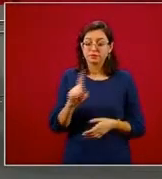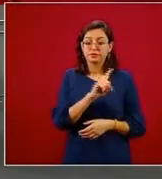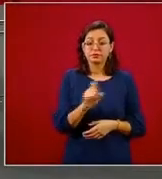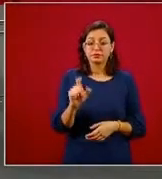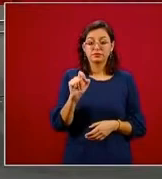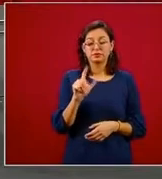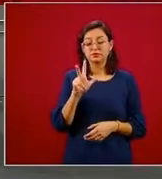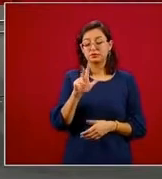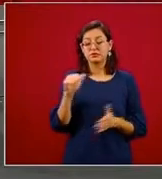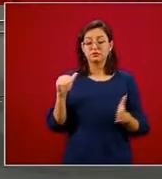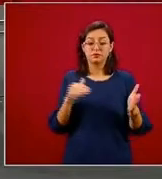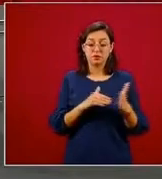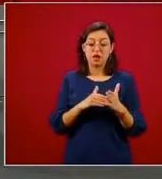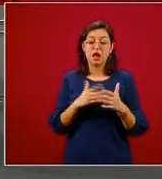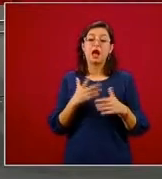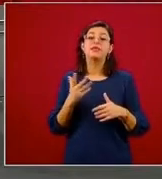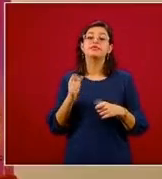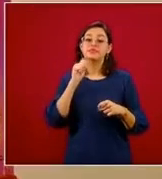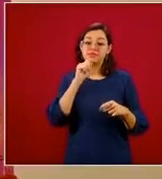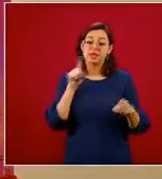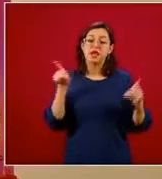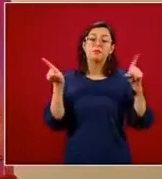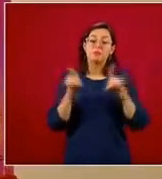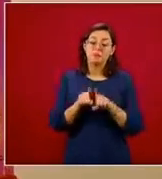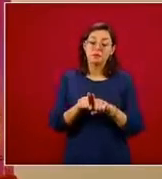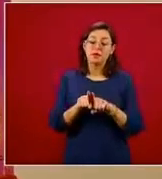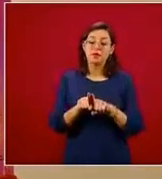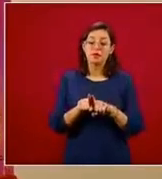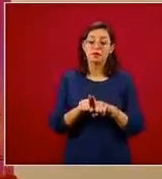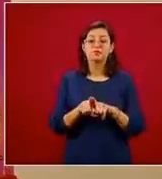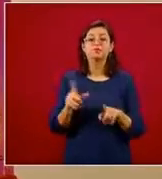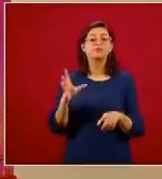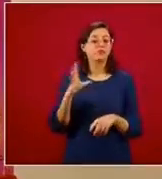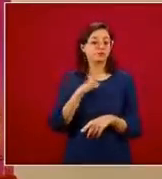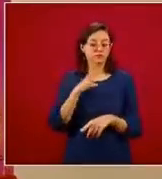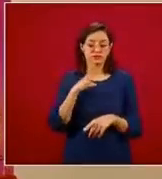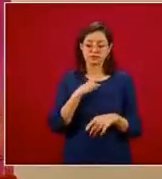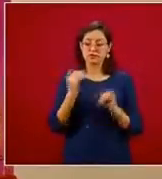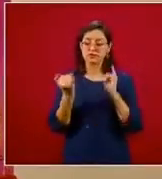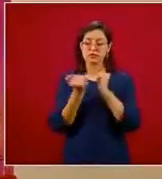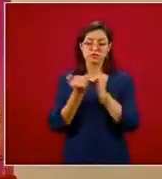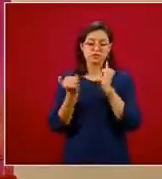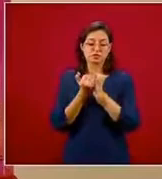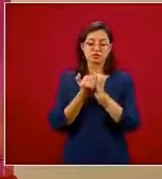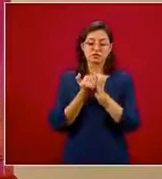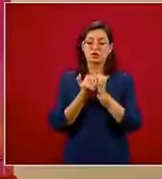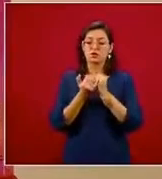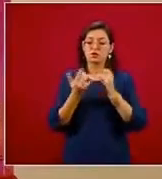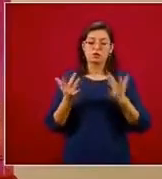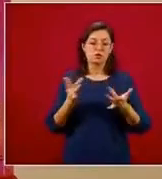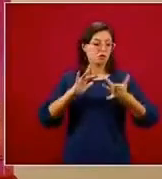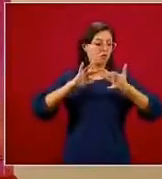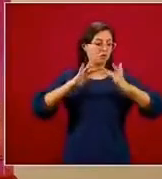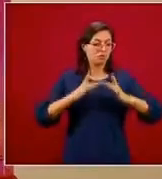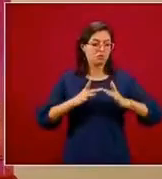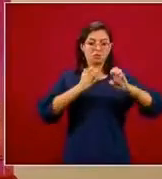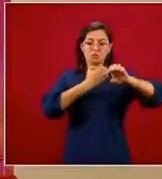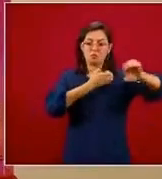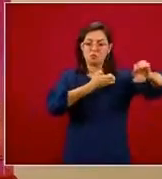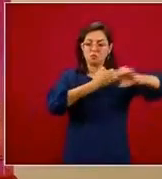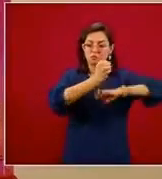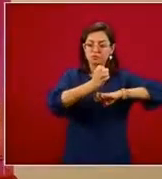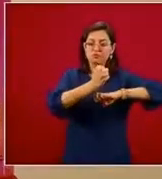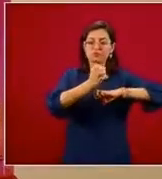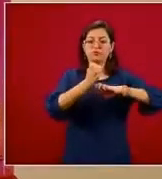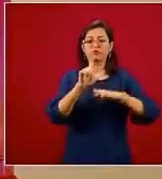epidemiological control center, and this processing is now giving distribution